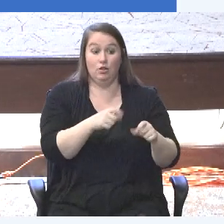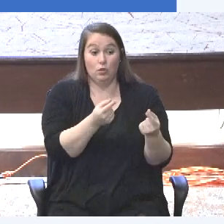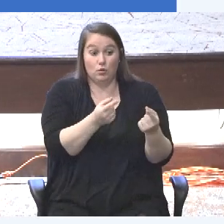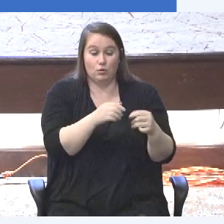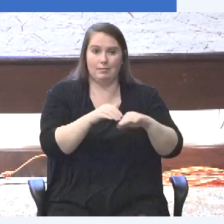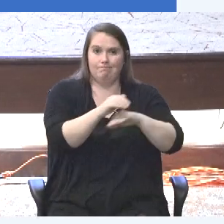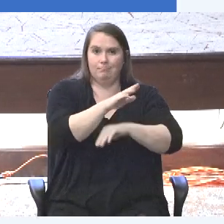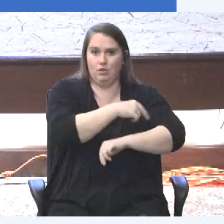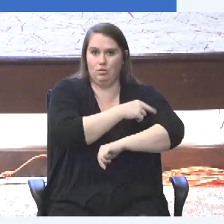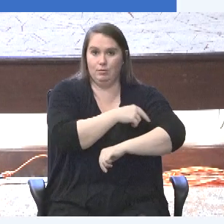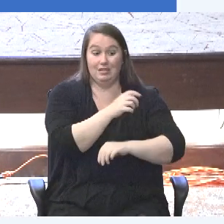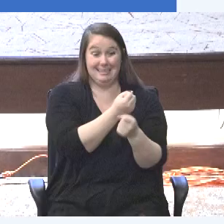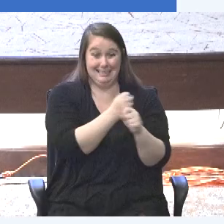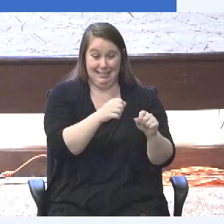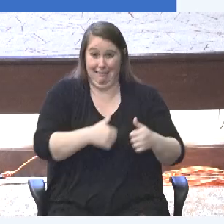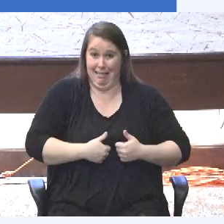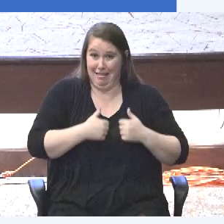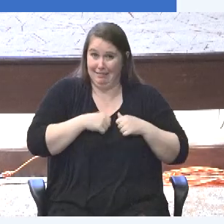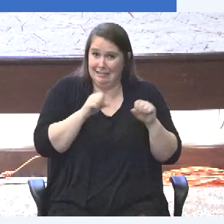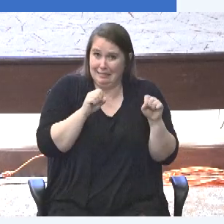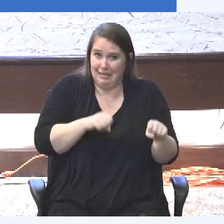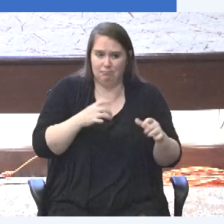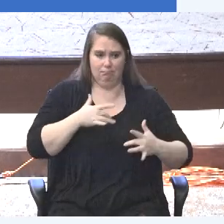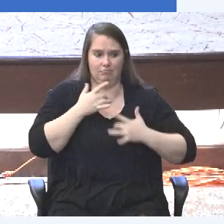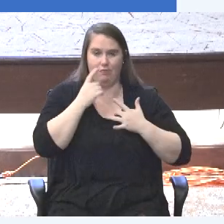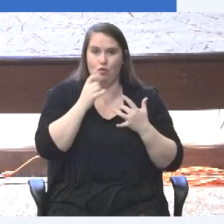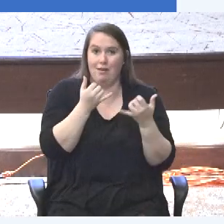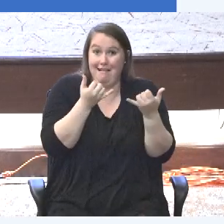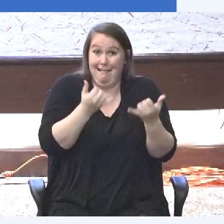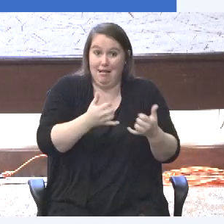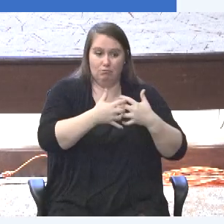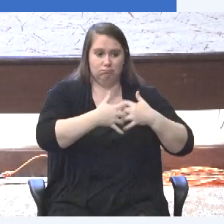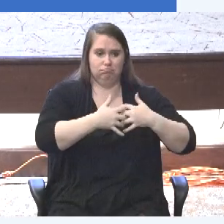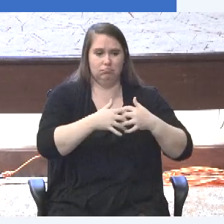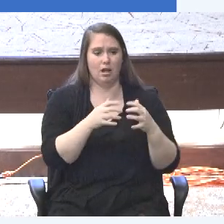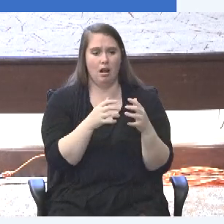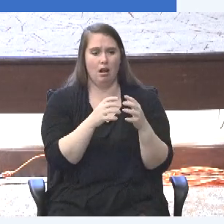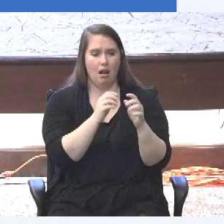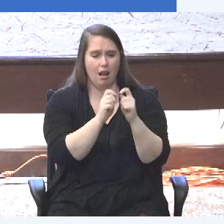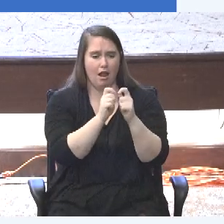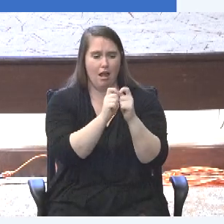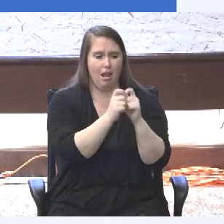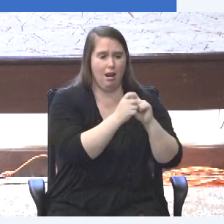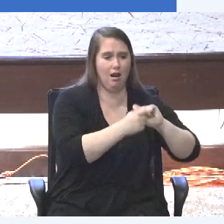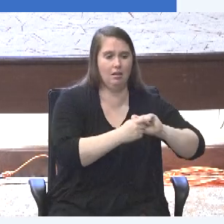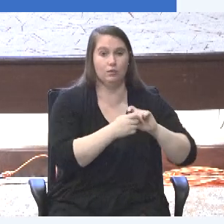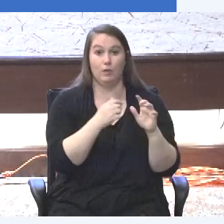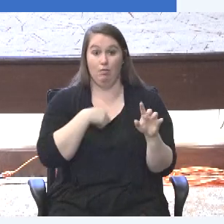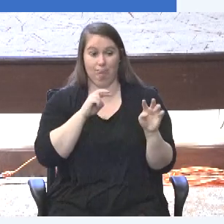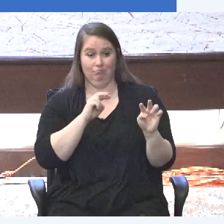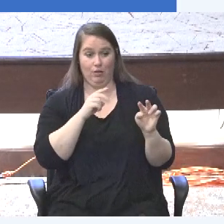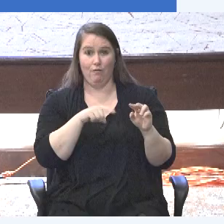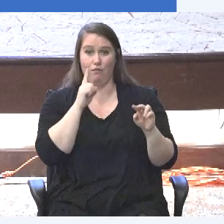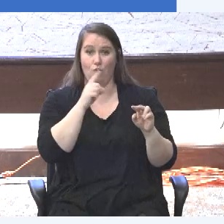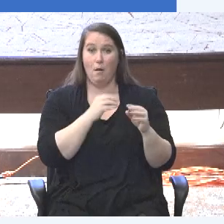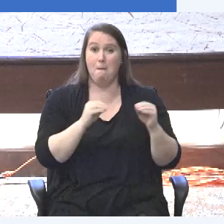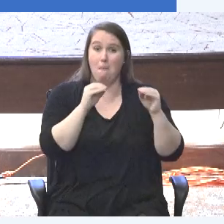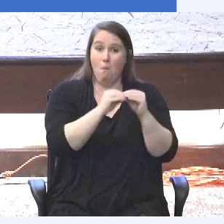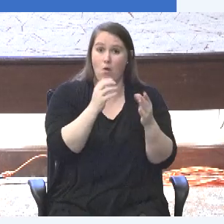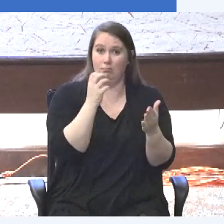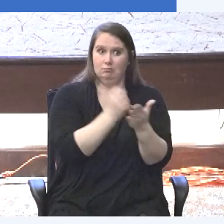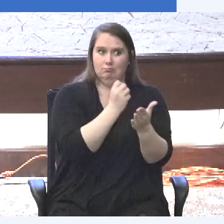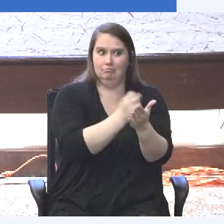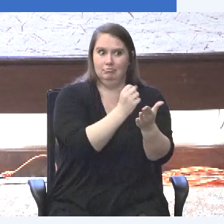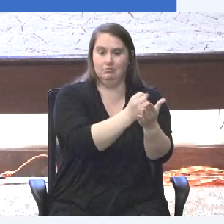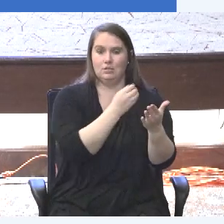devices are saving lives. We're very excited about having these now into the service delivery model, and we will continue to look for more opportunities to purchase more and get them in the